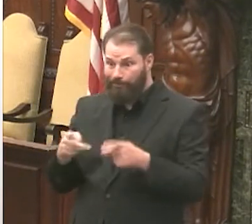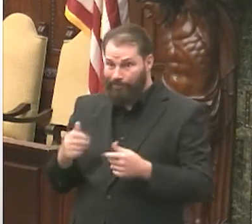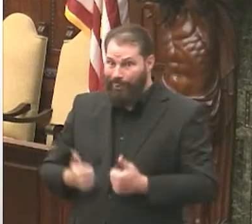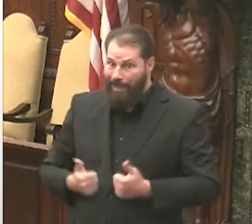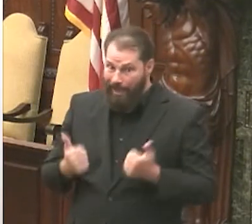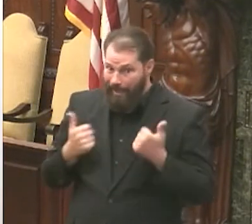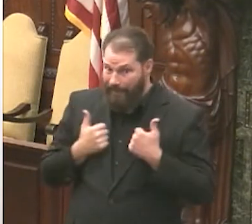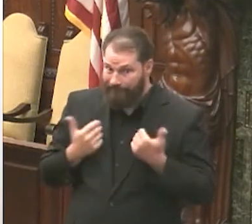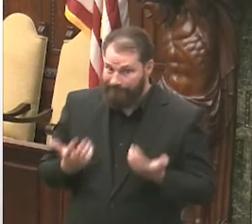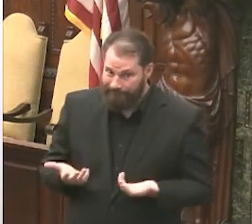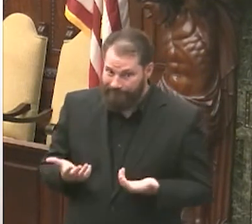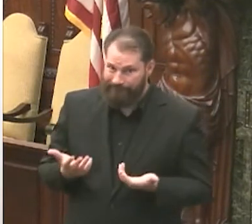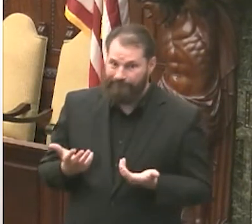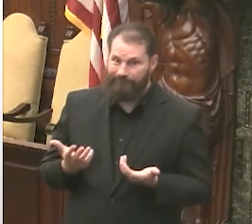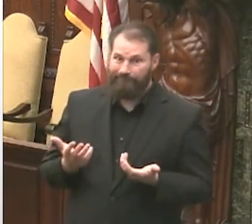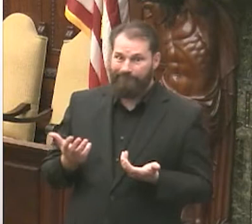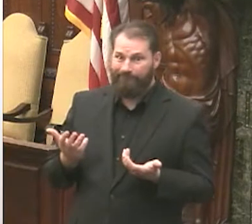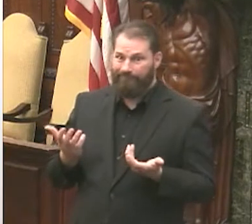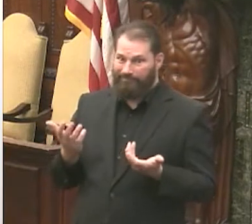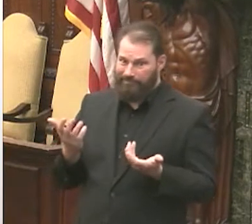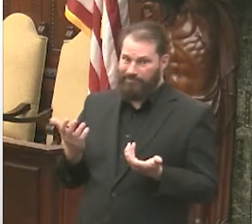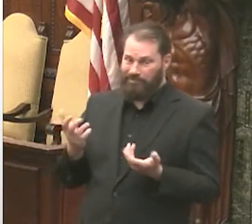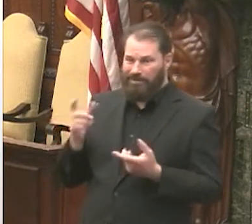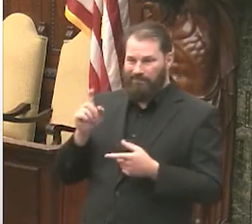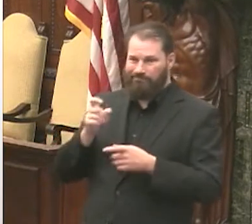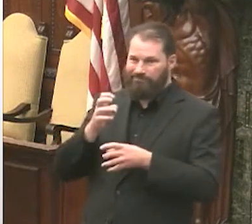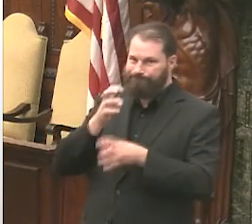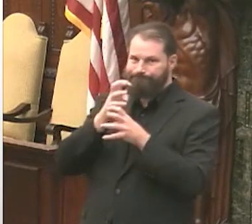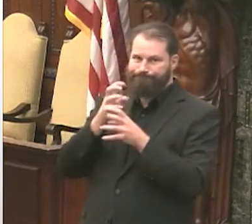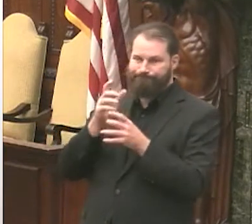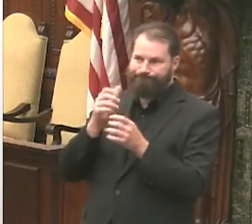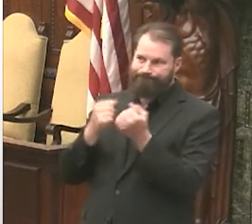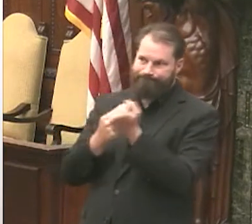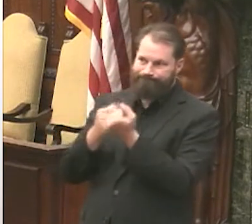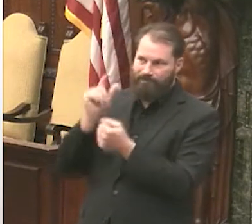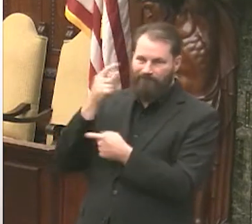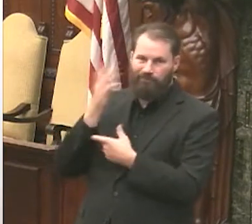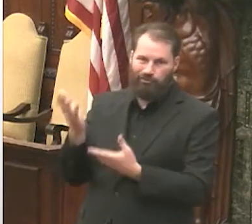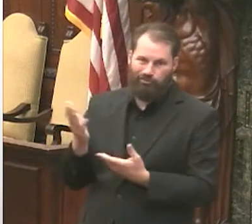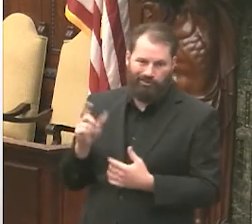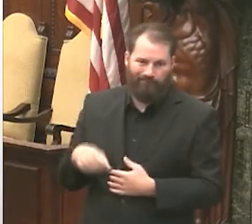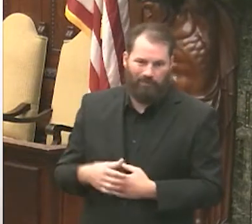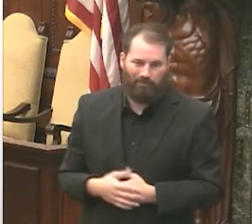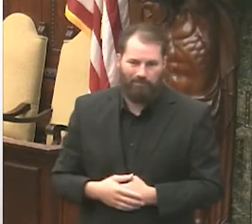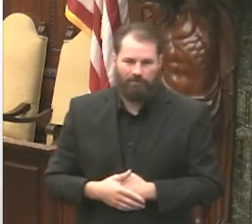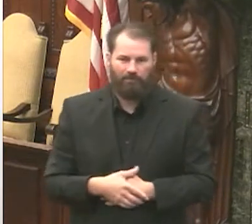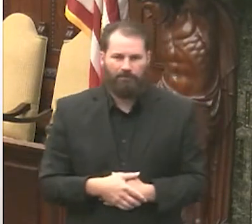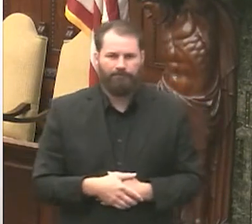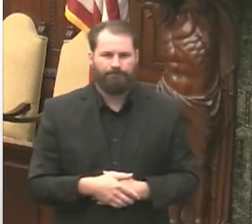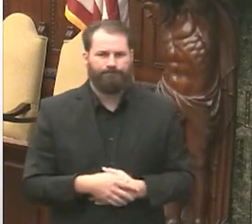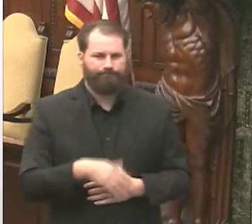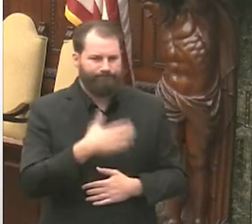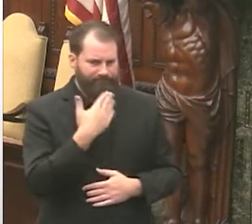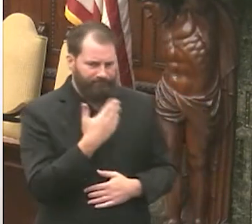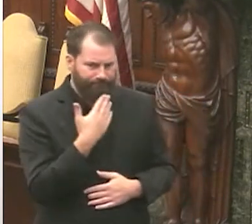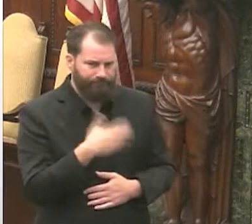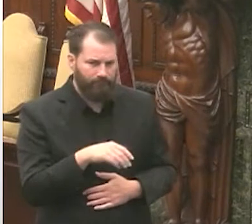has. Thank you. Thank you, Jeff. And now we will go to Laura McChrystal of the